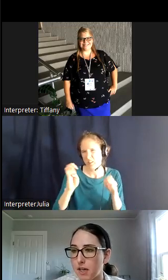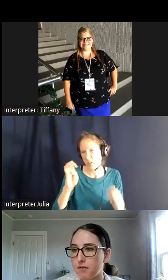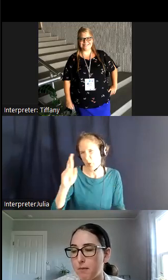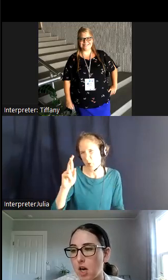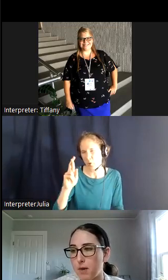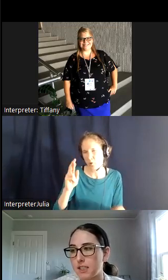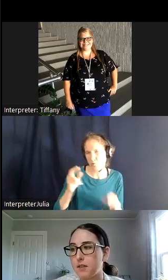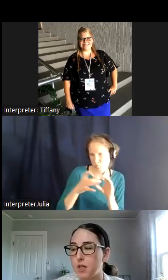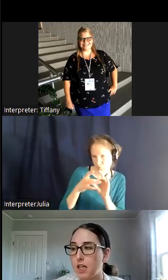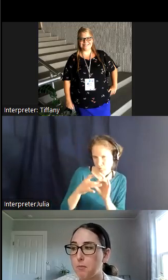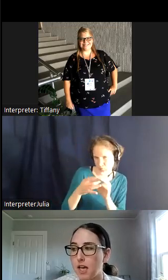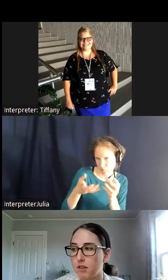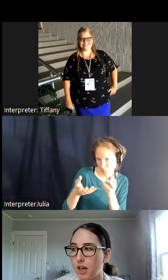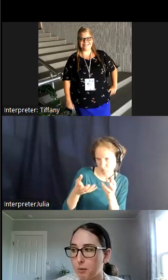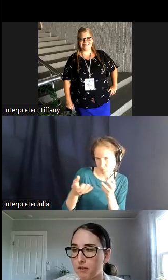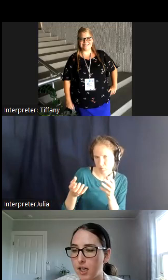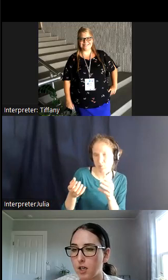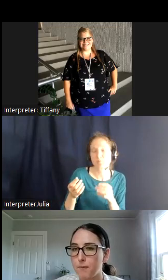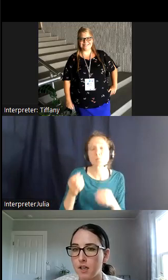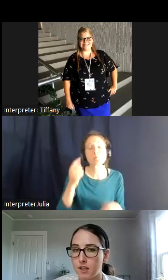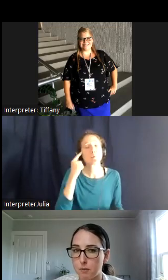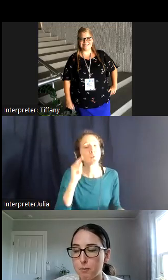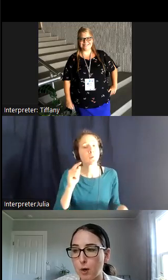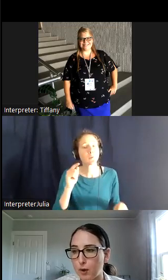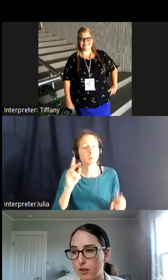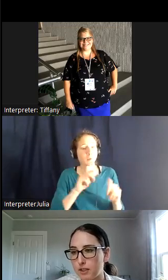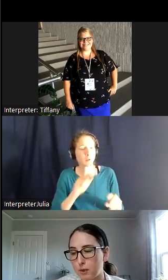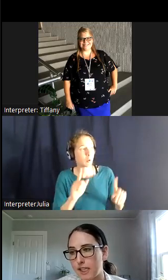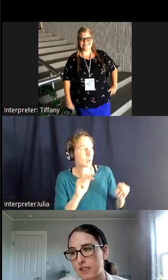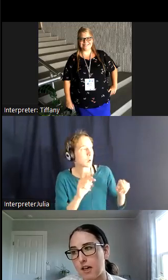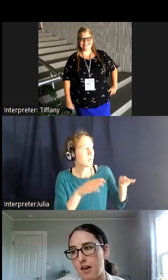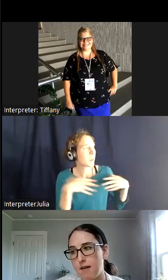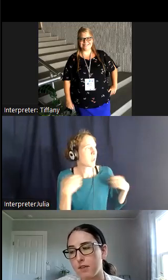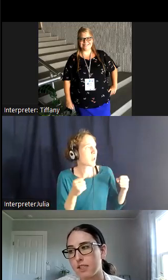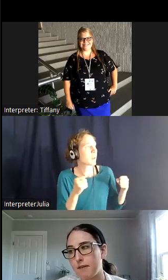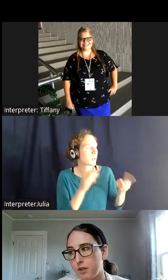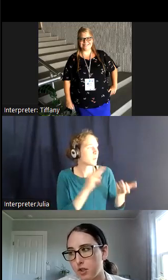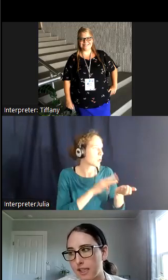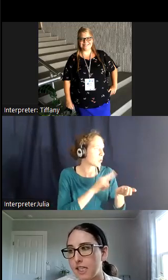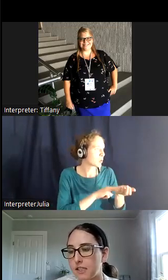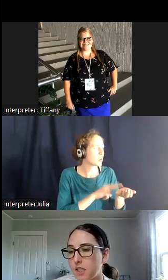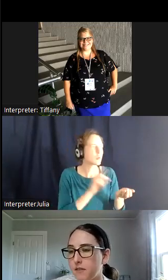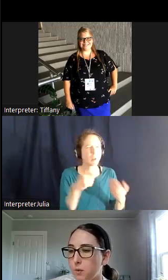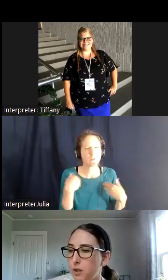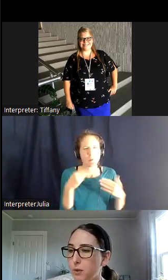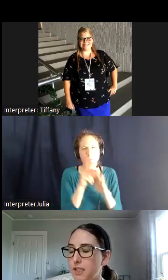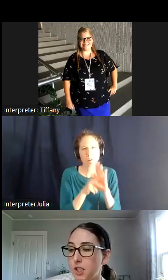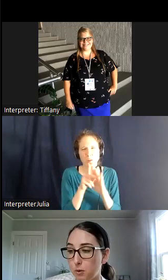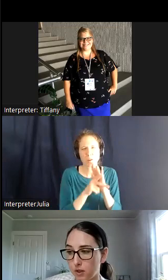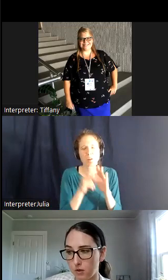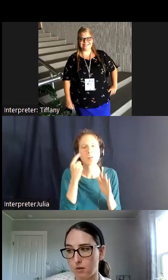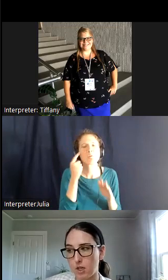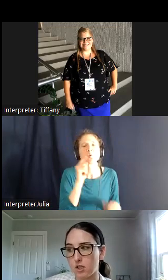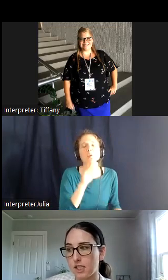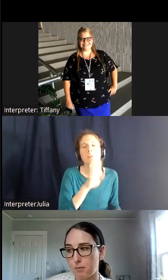receiving treatment from a comprehensive community behavioral health provider, there should be protocols in place for staff to address the needs of individuals who present